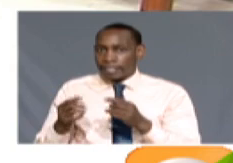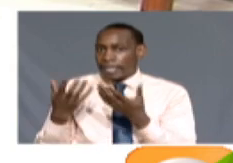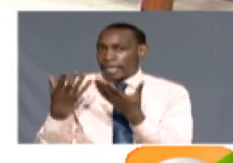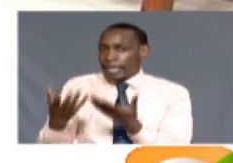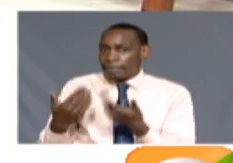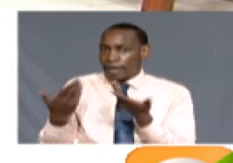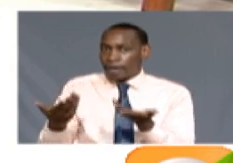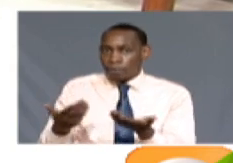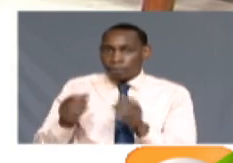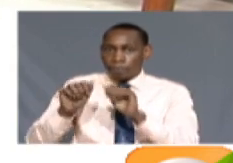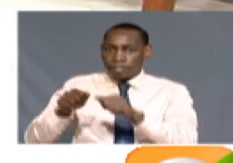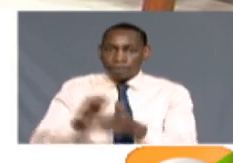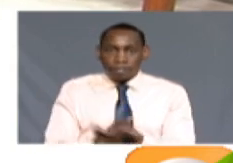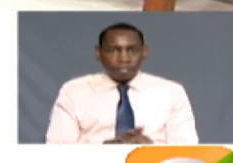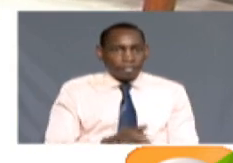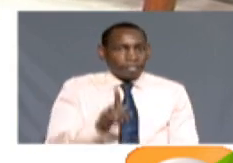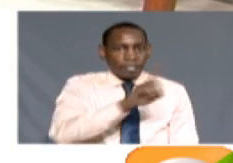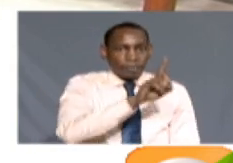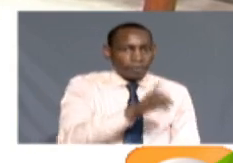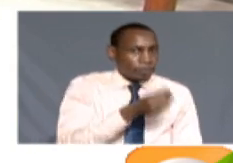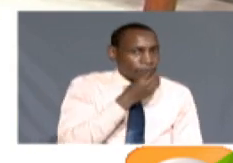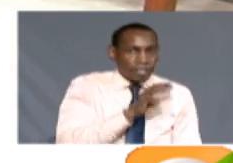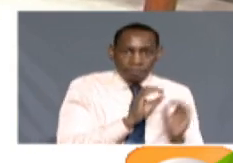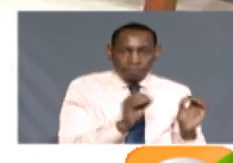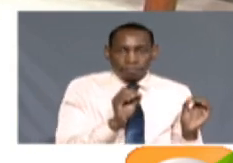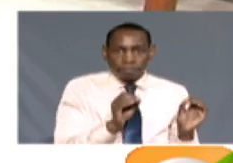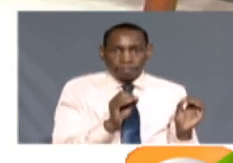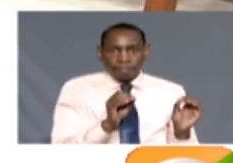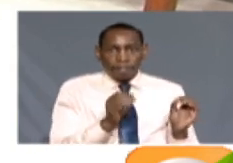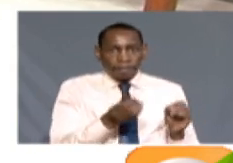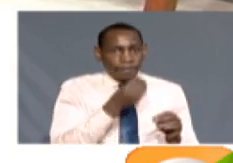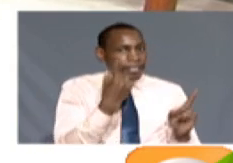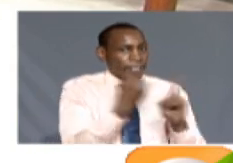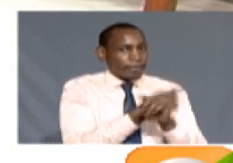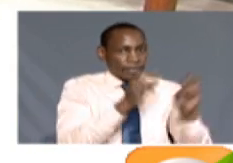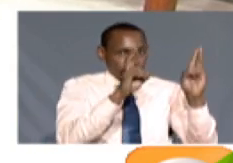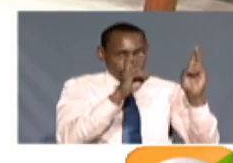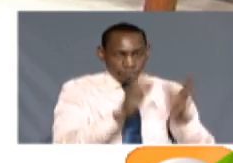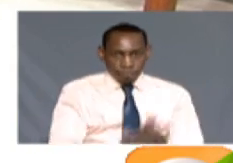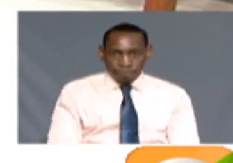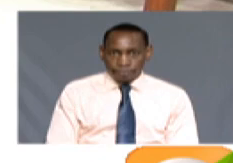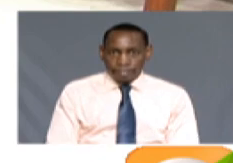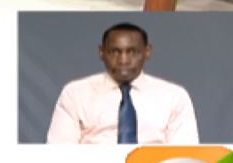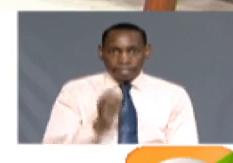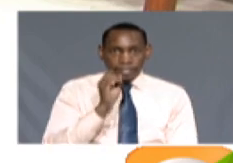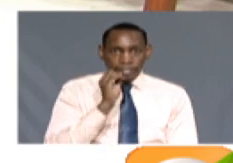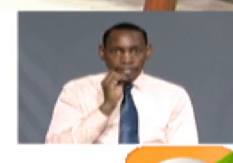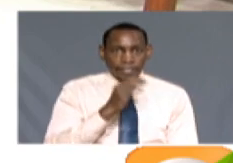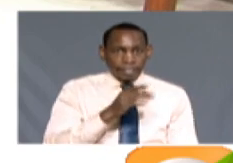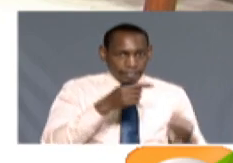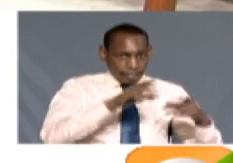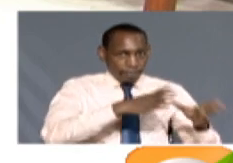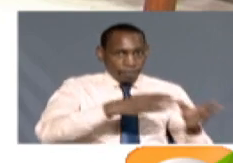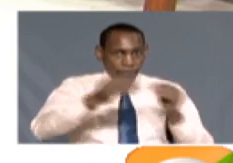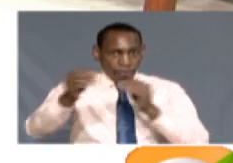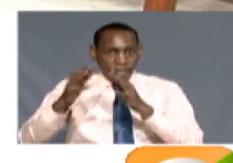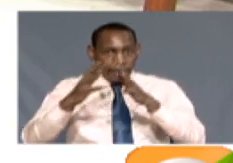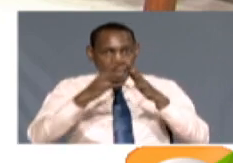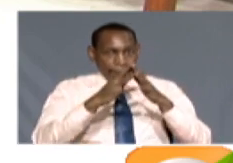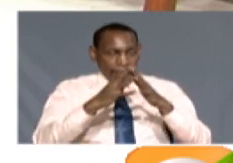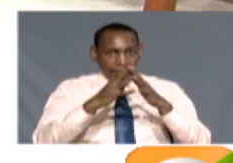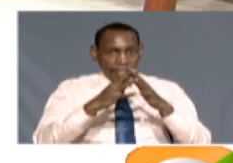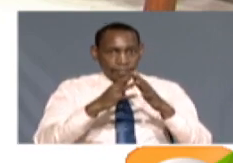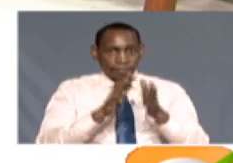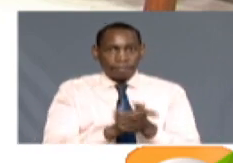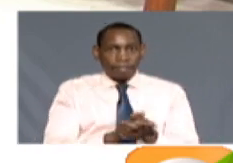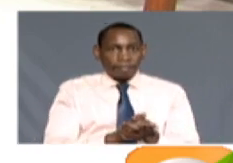feed? How are you going to? It is not a question of feeding. Feeding is another thing. Let me tell you, if you have been to America, United States of America, yes.